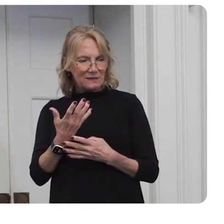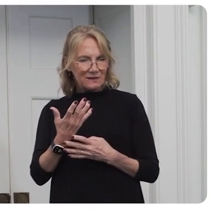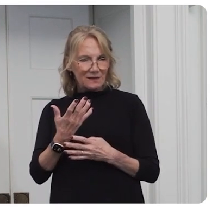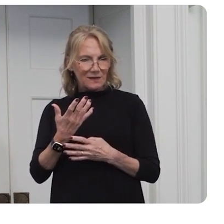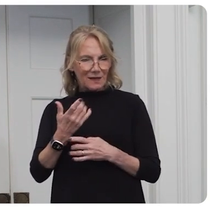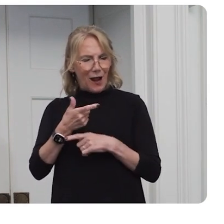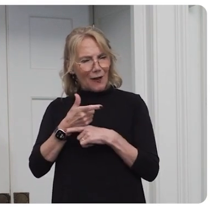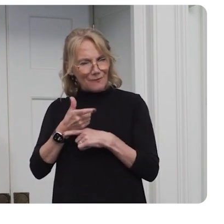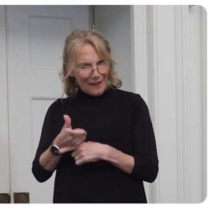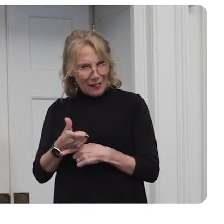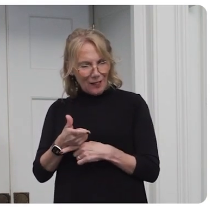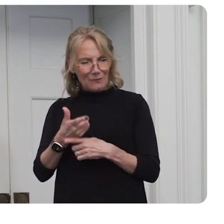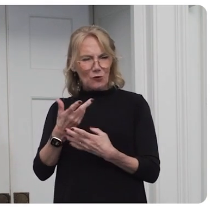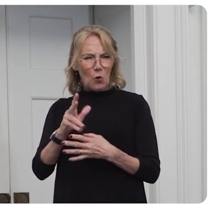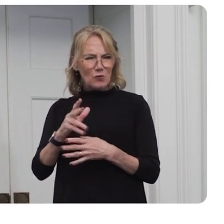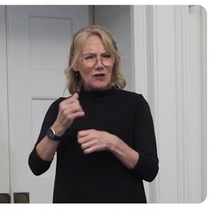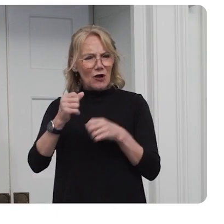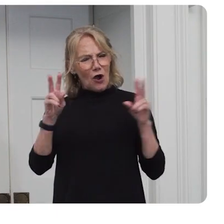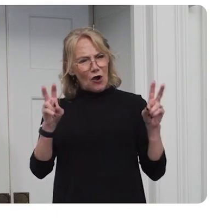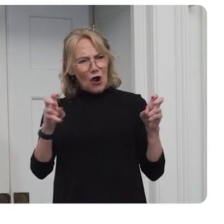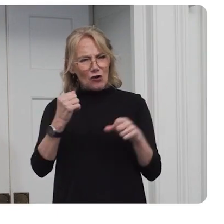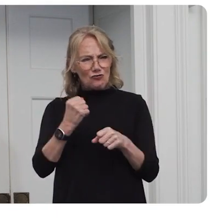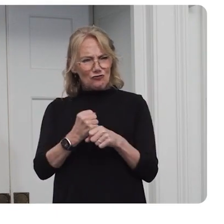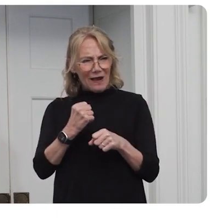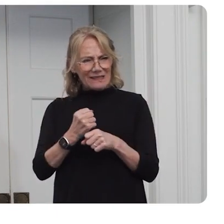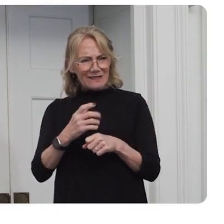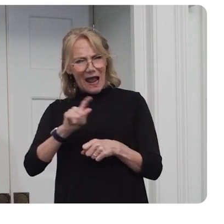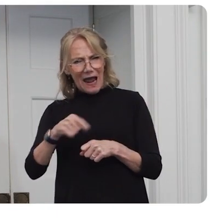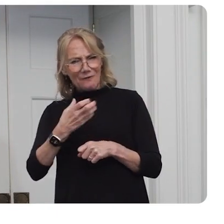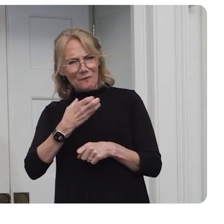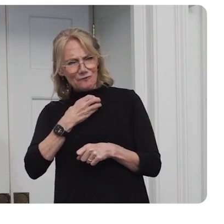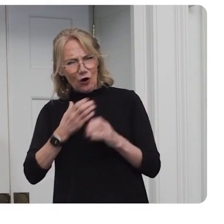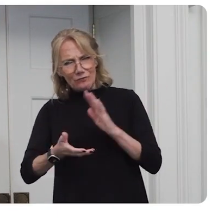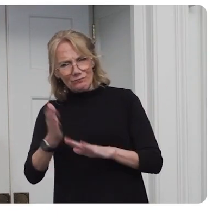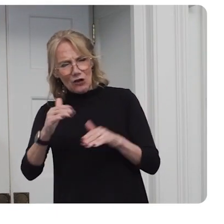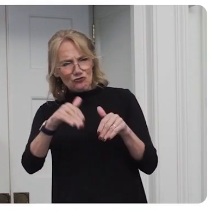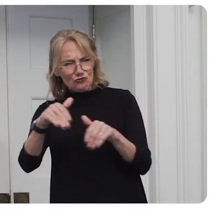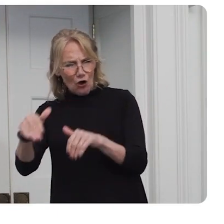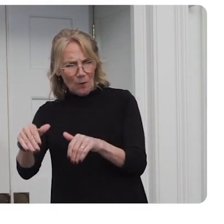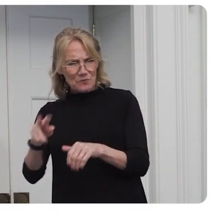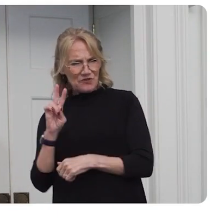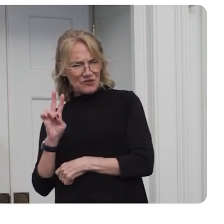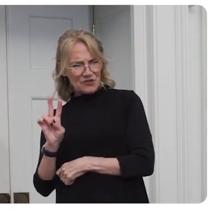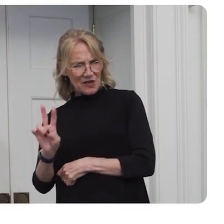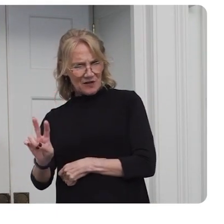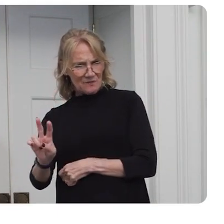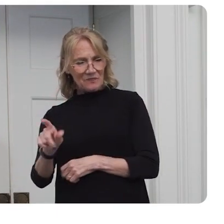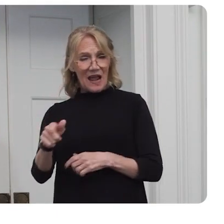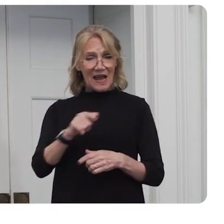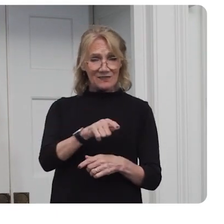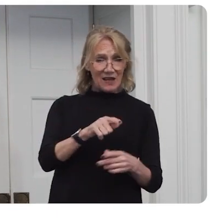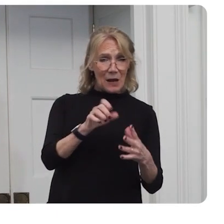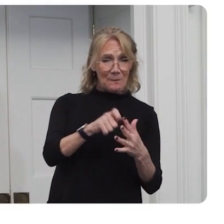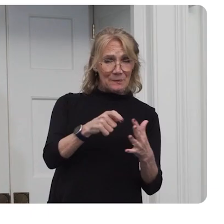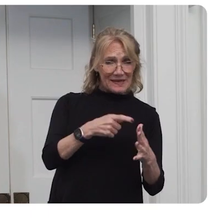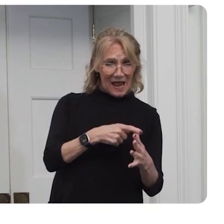a film called Grace and the Frog Go to the Shops. And Nettie, Grace's other